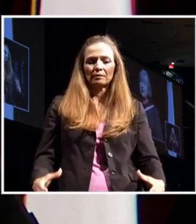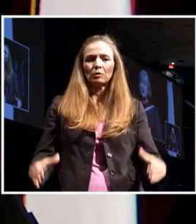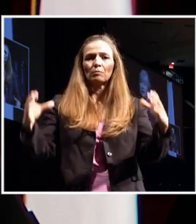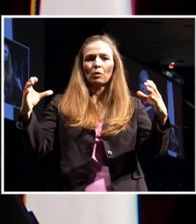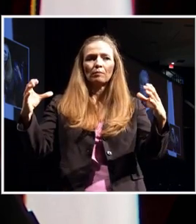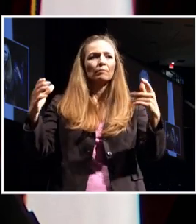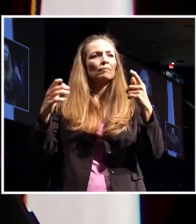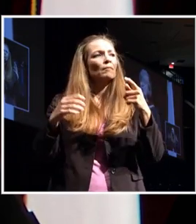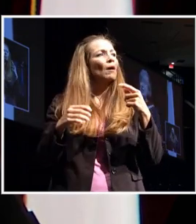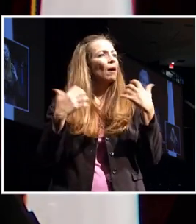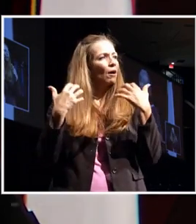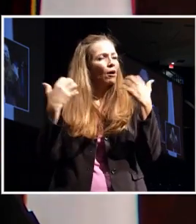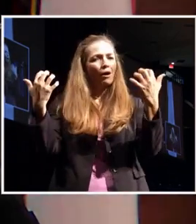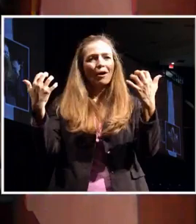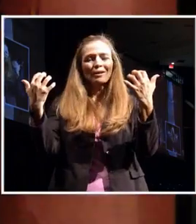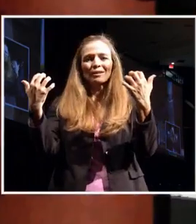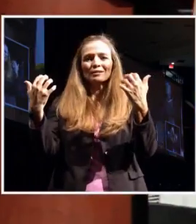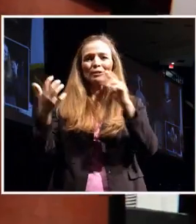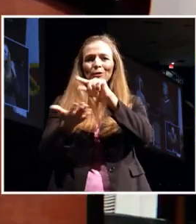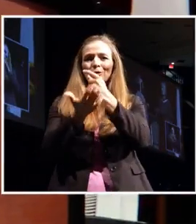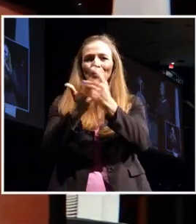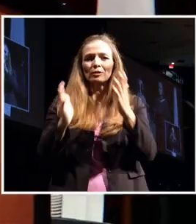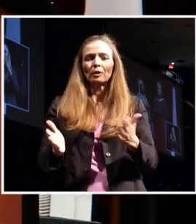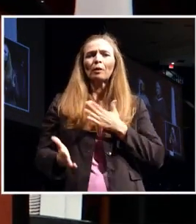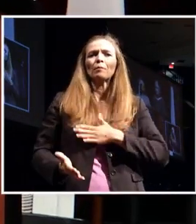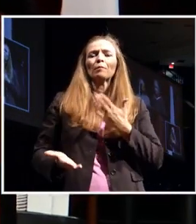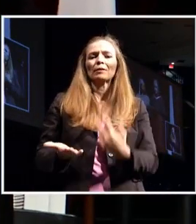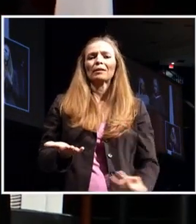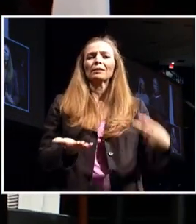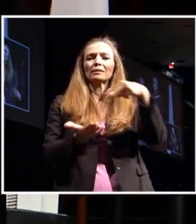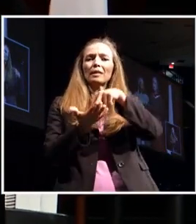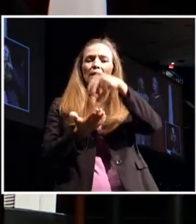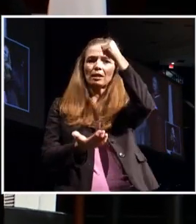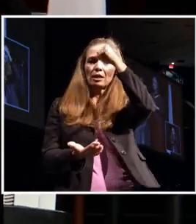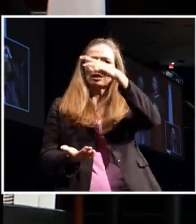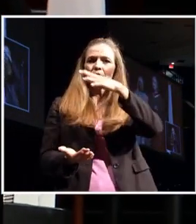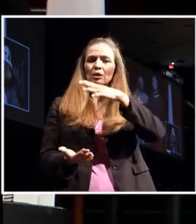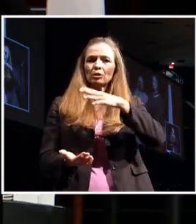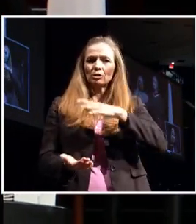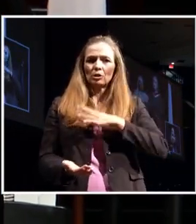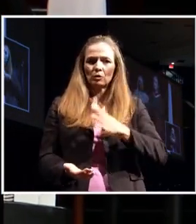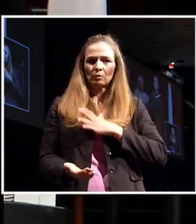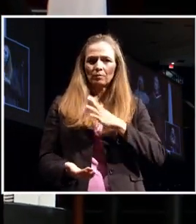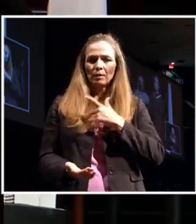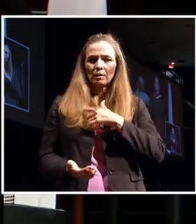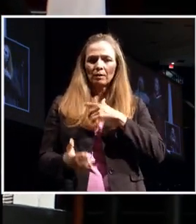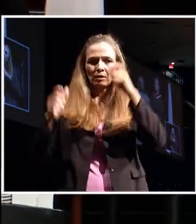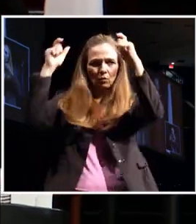and graduates, please stand, and gentlemen, please remove your graduation caps.